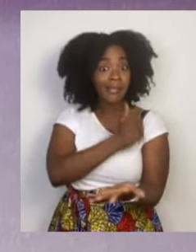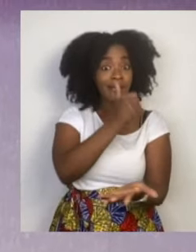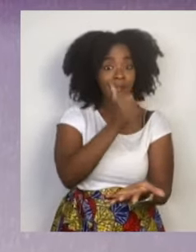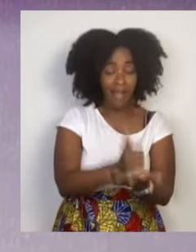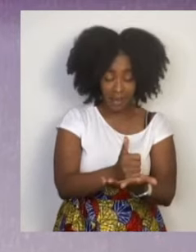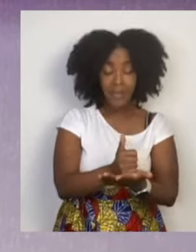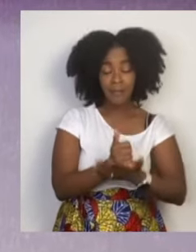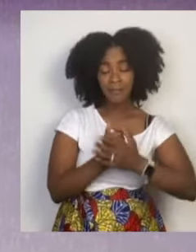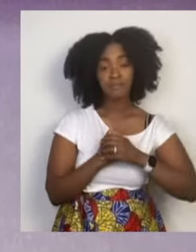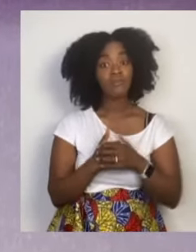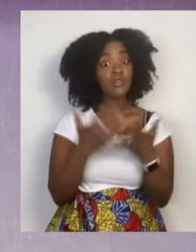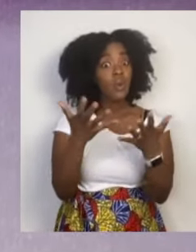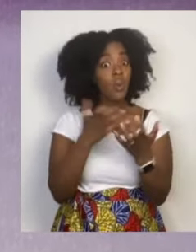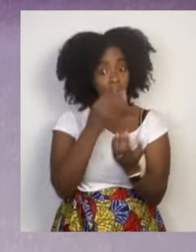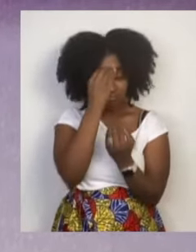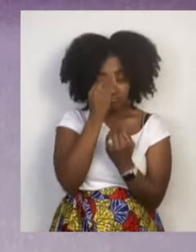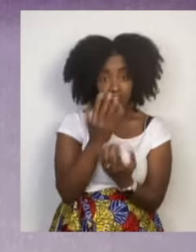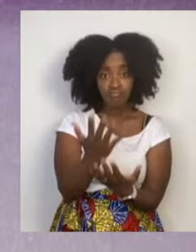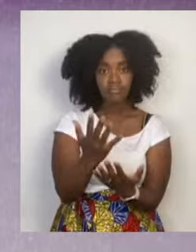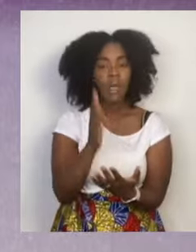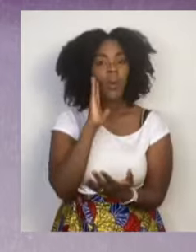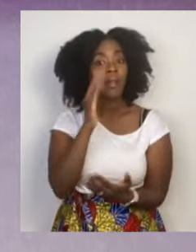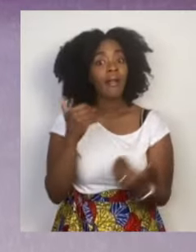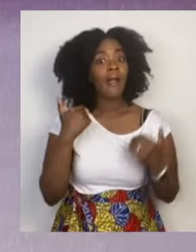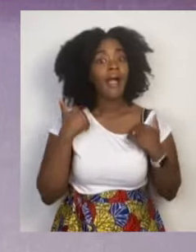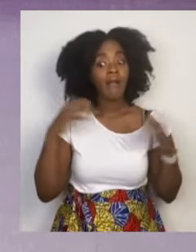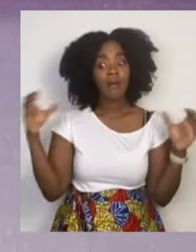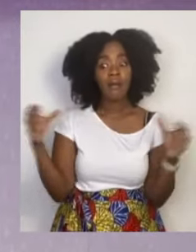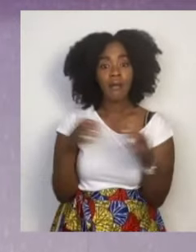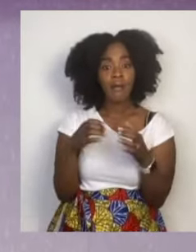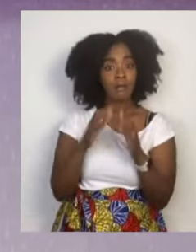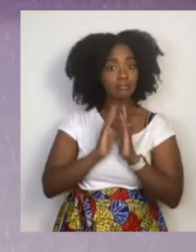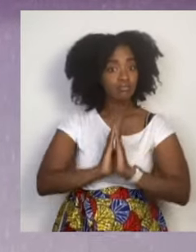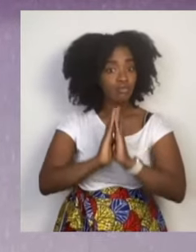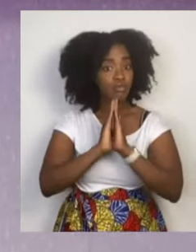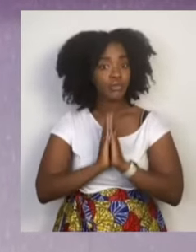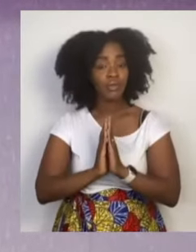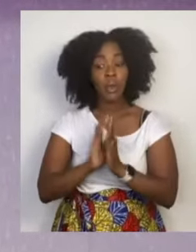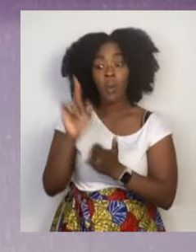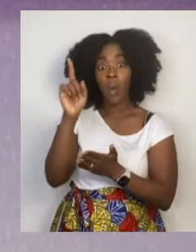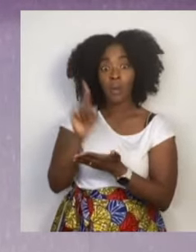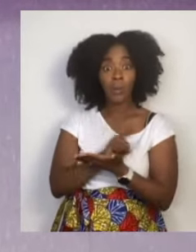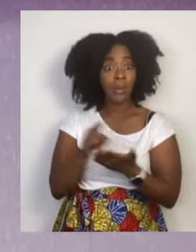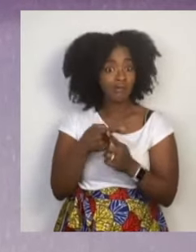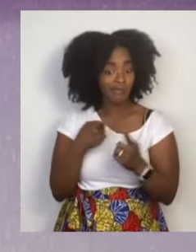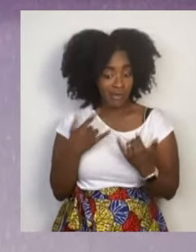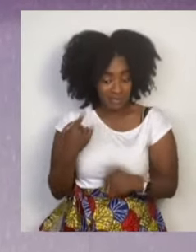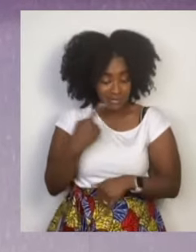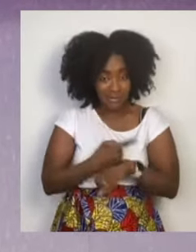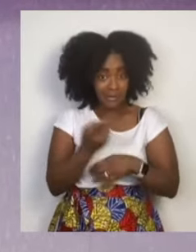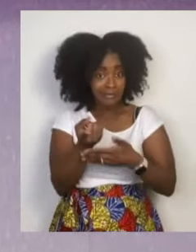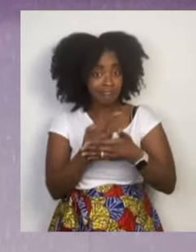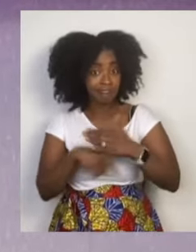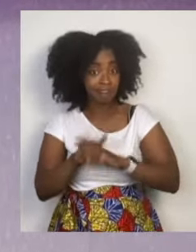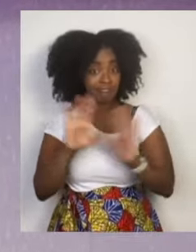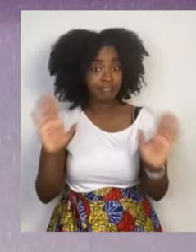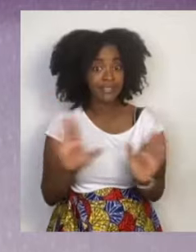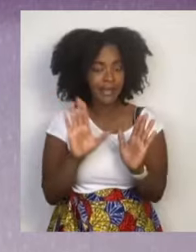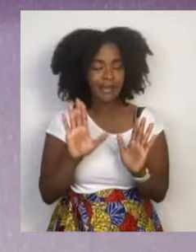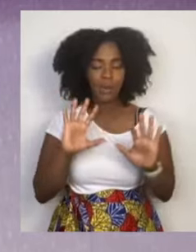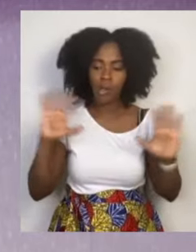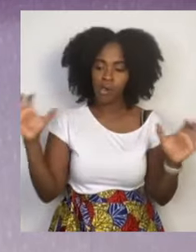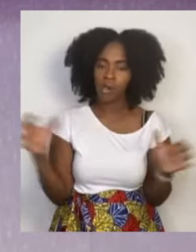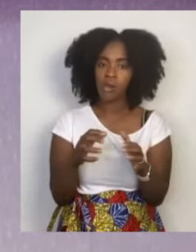everybody know that we will have corporate prayer 1 week from today, next Sunday evening at 5 o'clock. We will have corporate